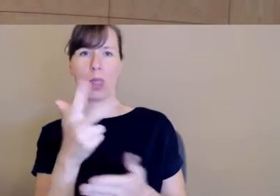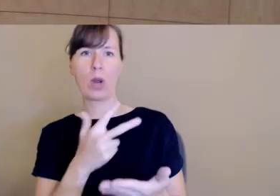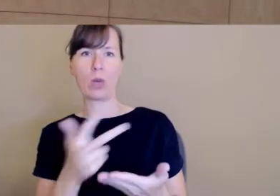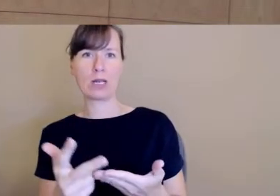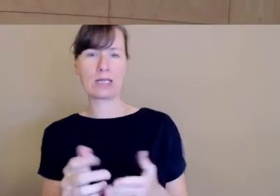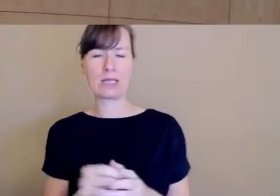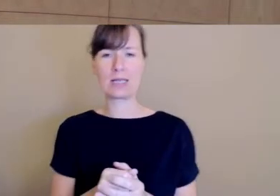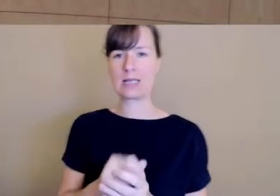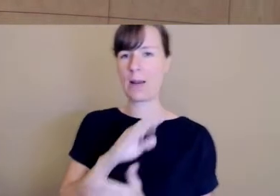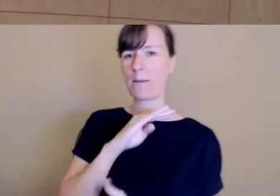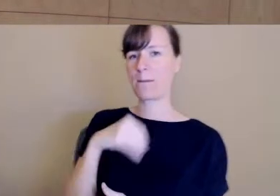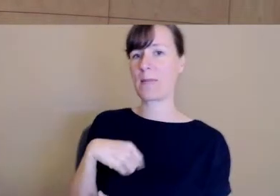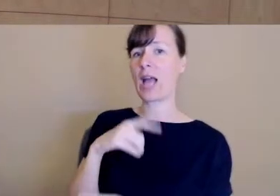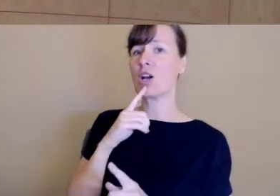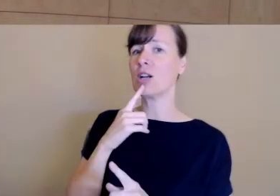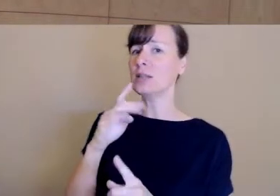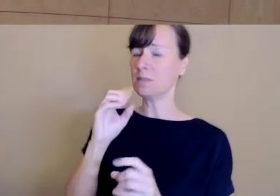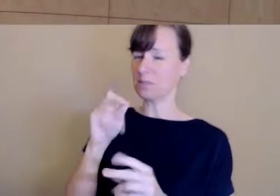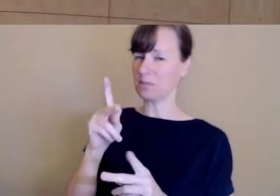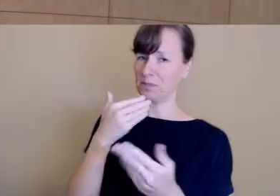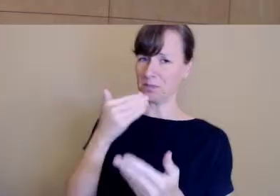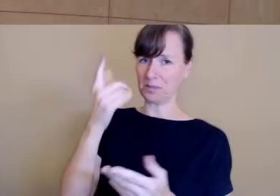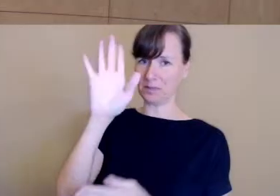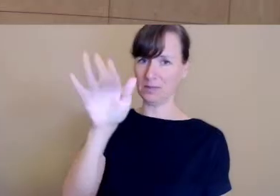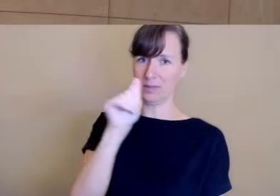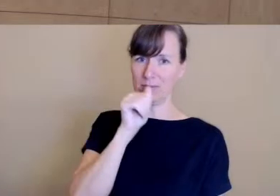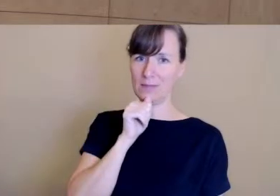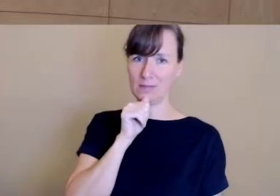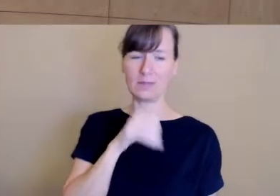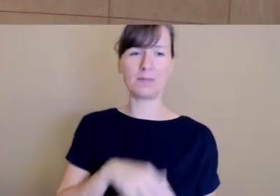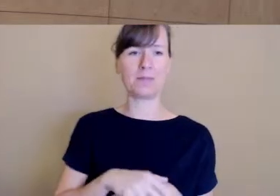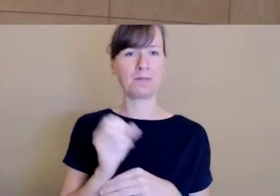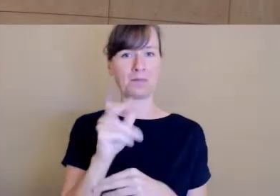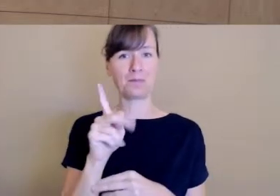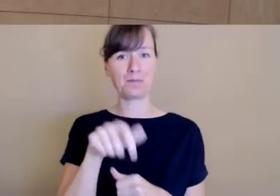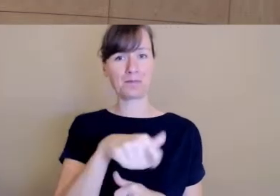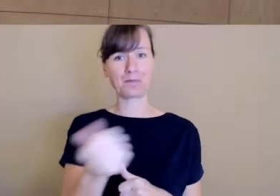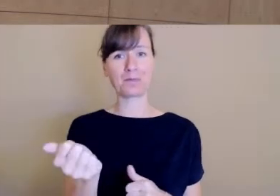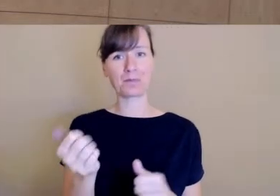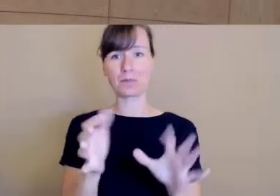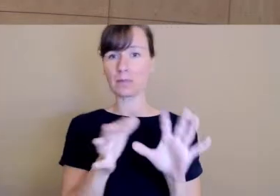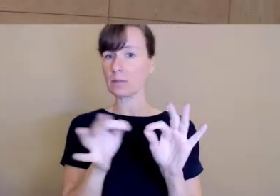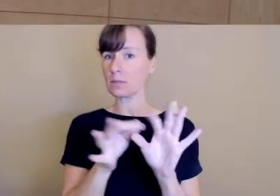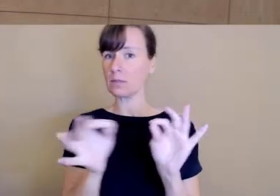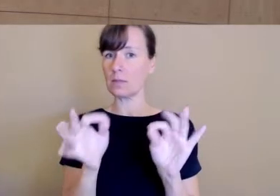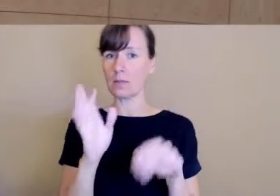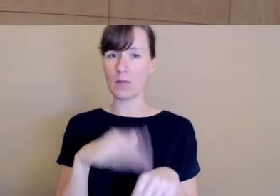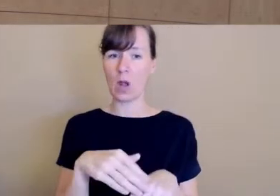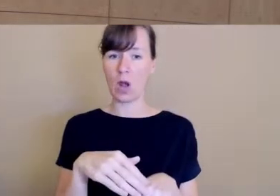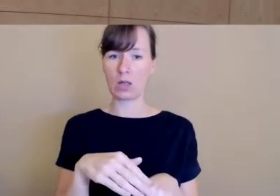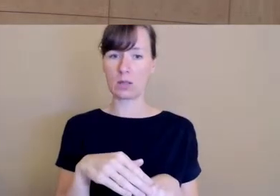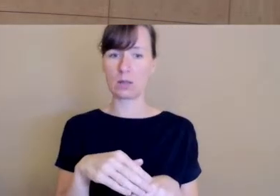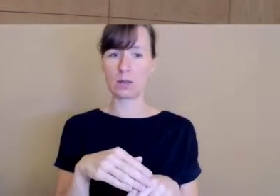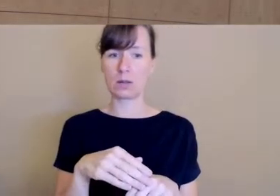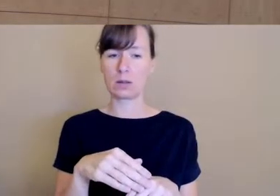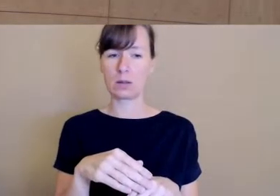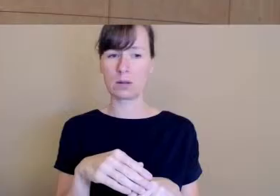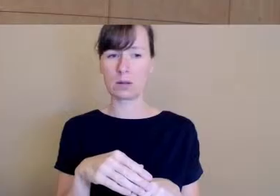Thank you. patience. Thank you. Okay, is there any other comments on the other, on